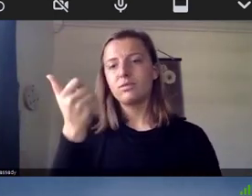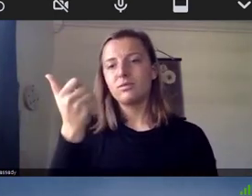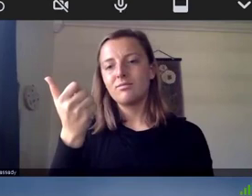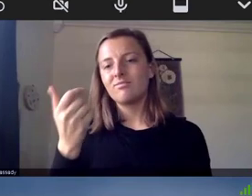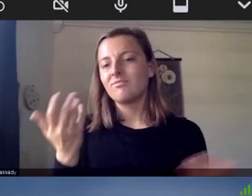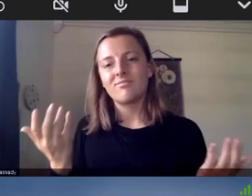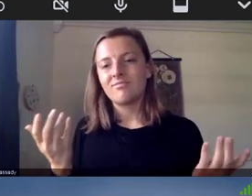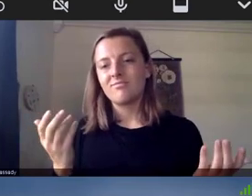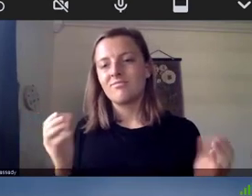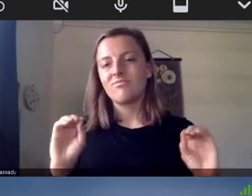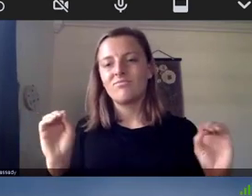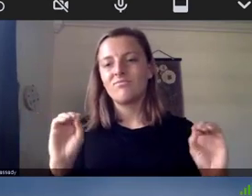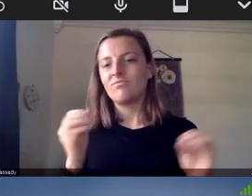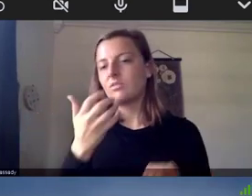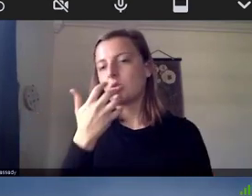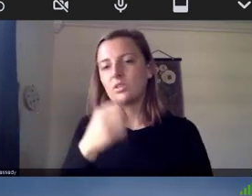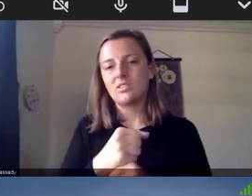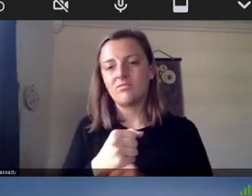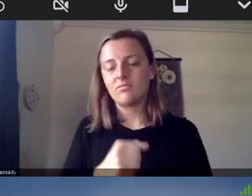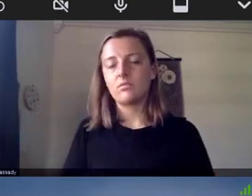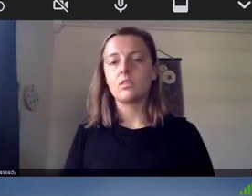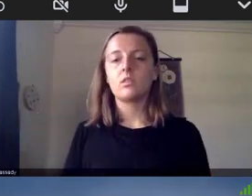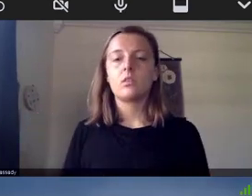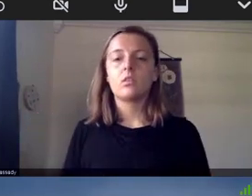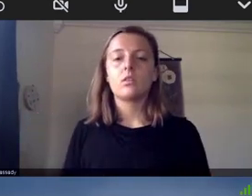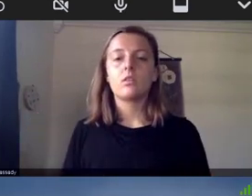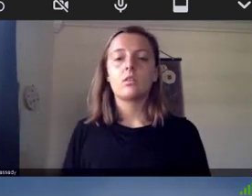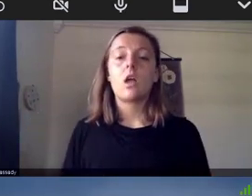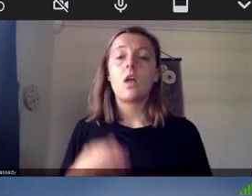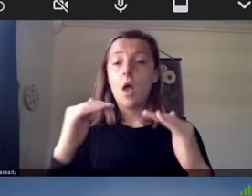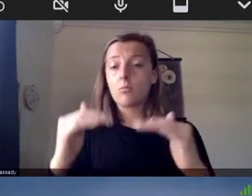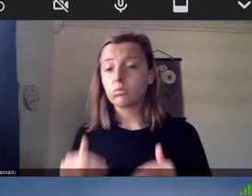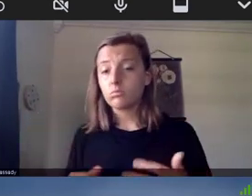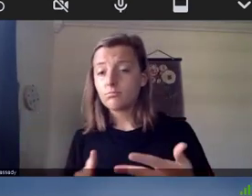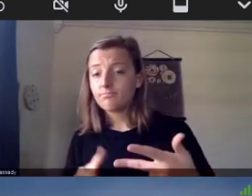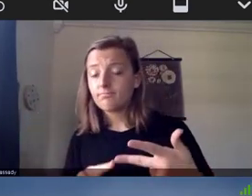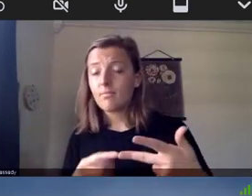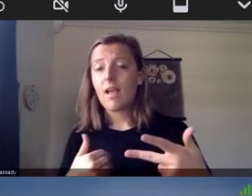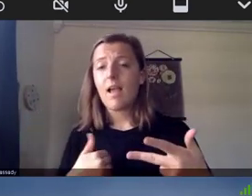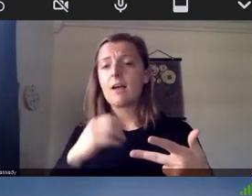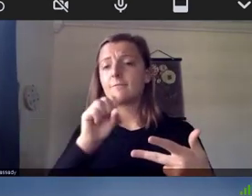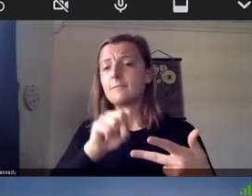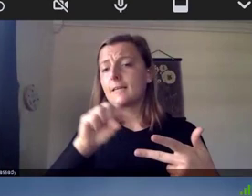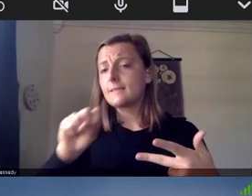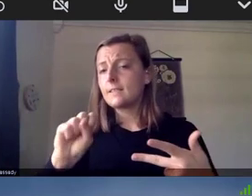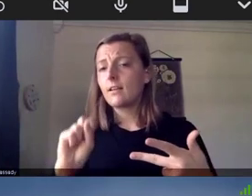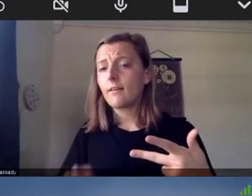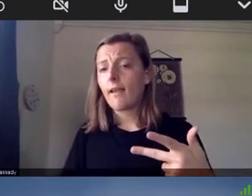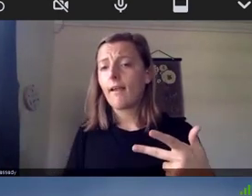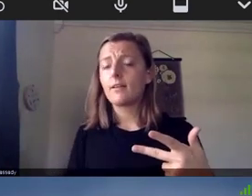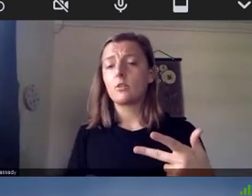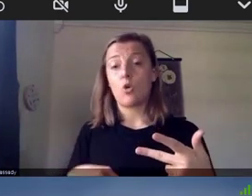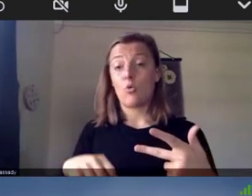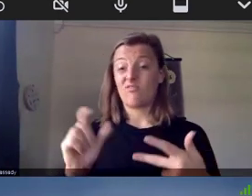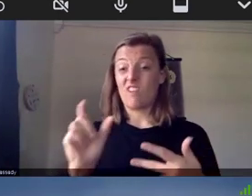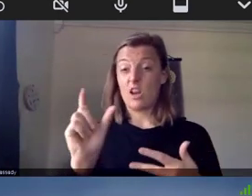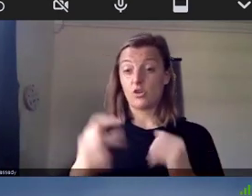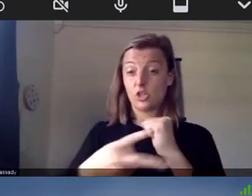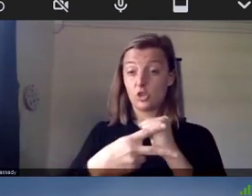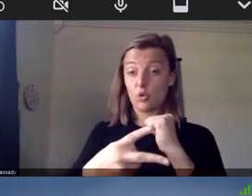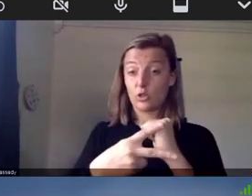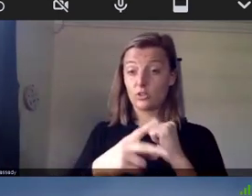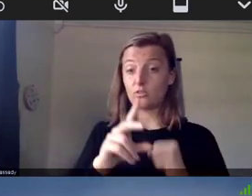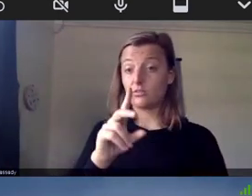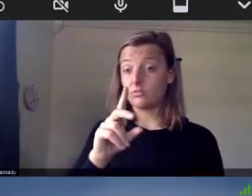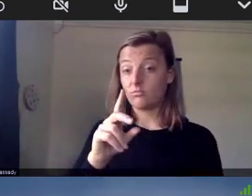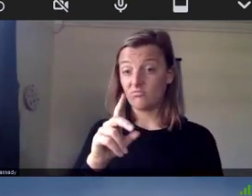state problem where now my energy storage term, dT by dT, goes to zero, right? And